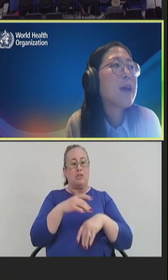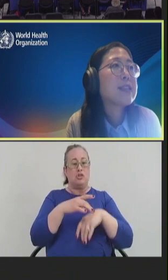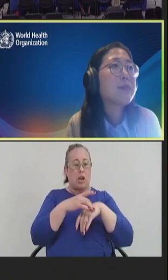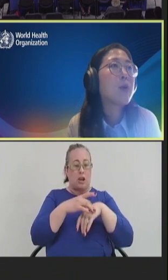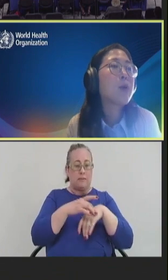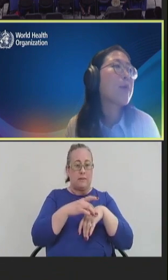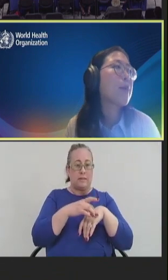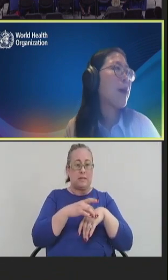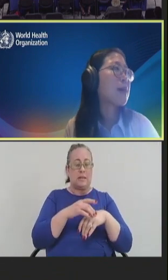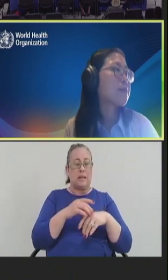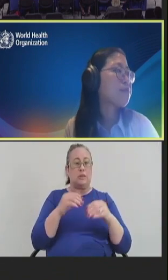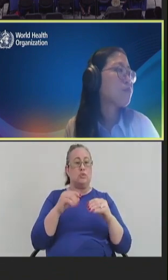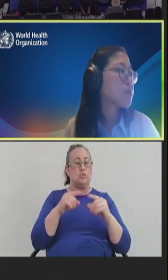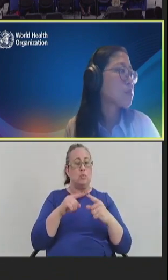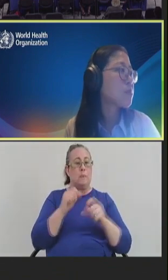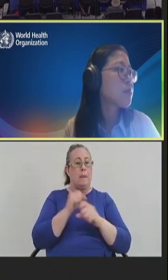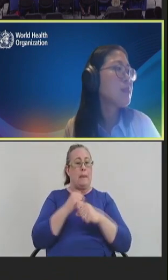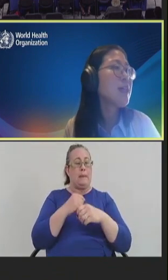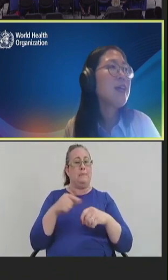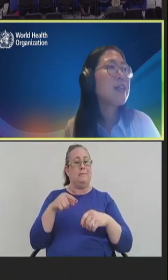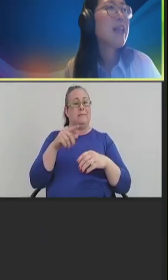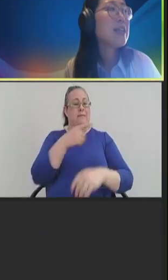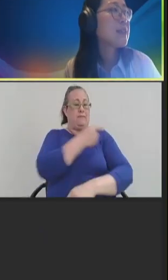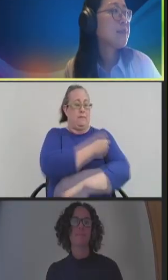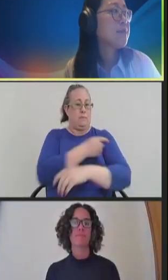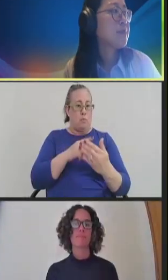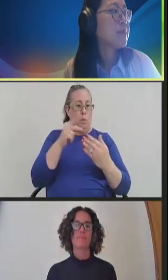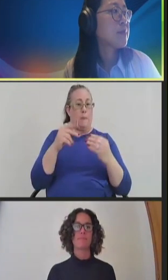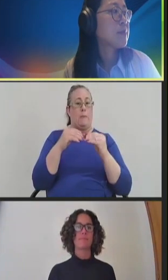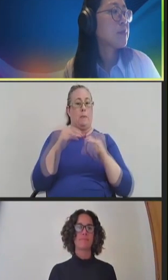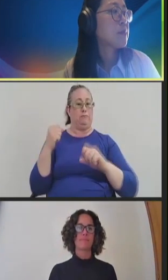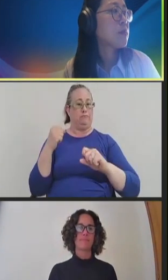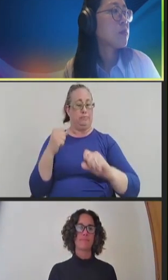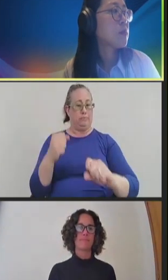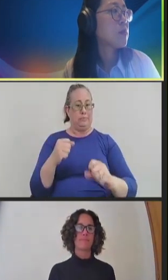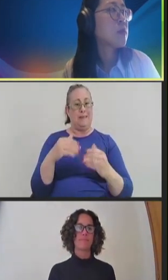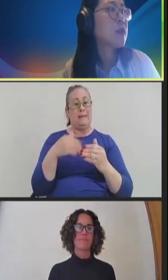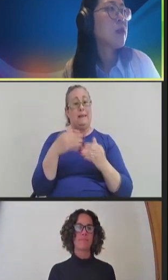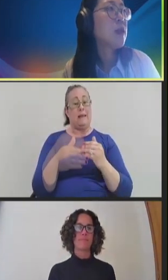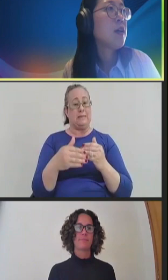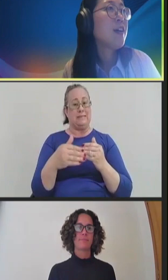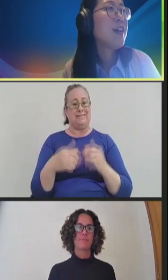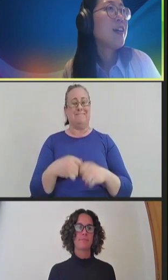the vaccine program impact. Next.